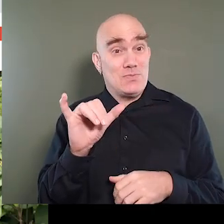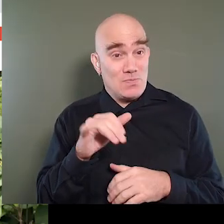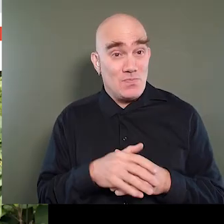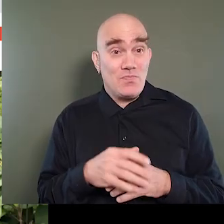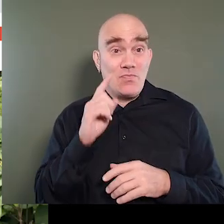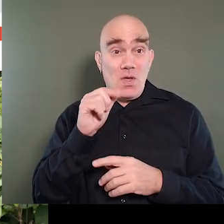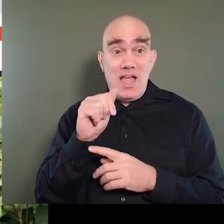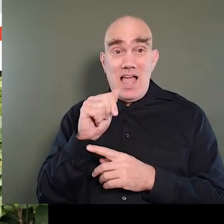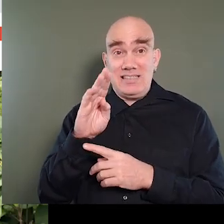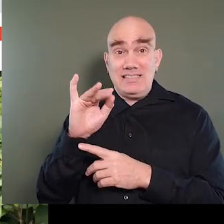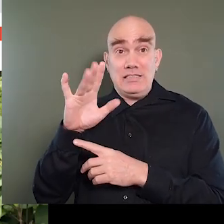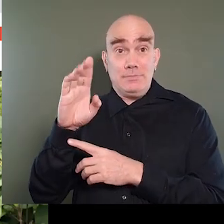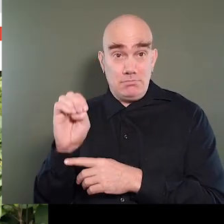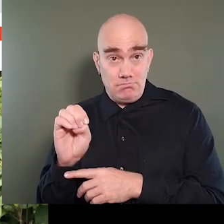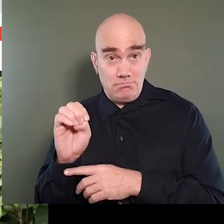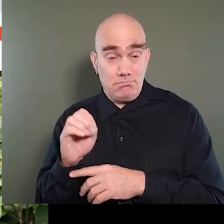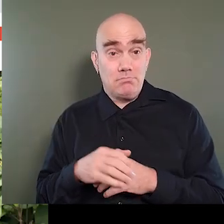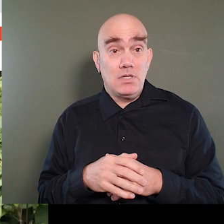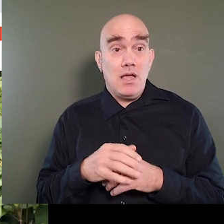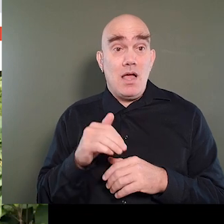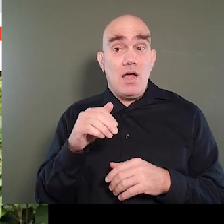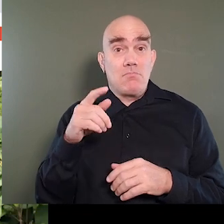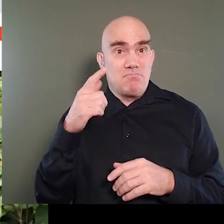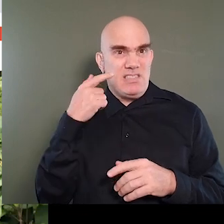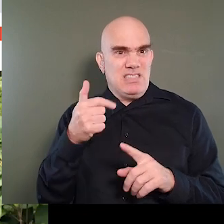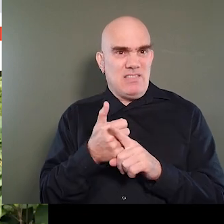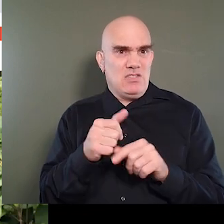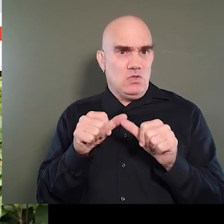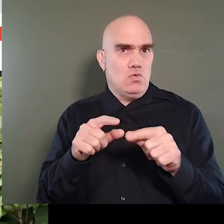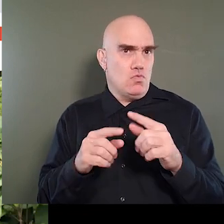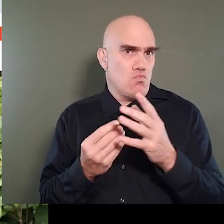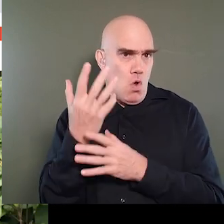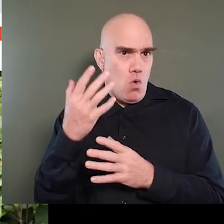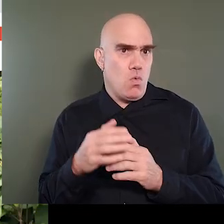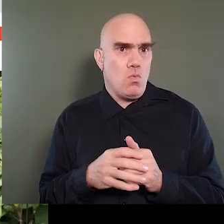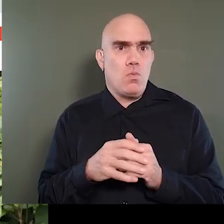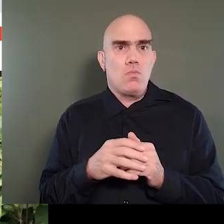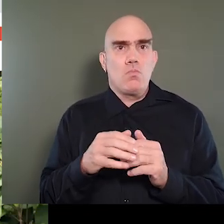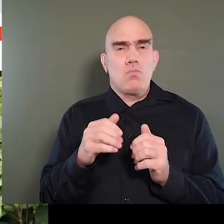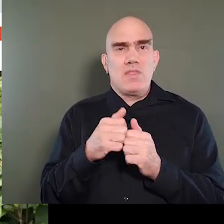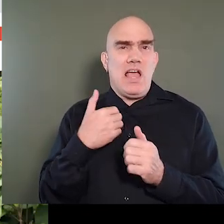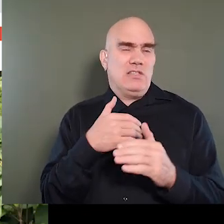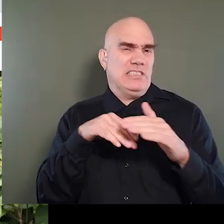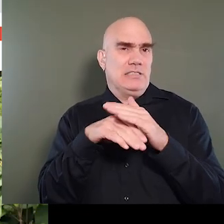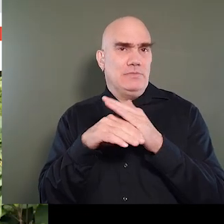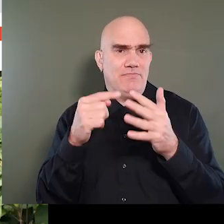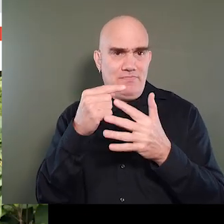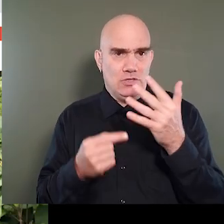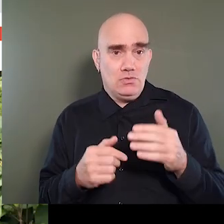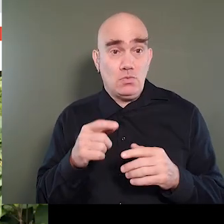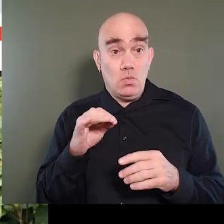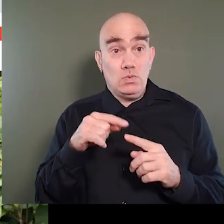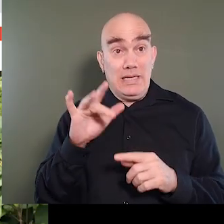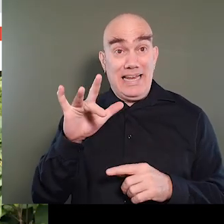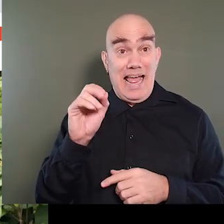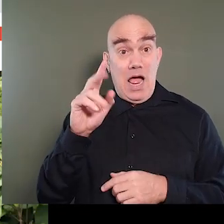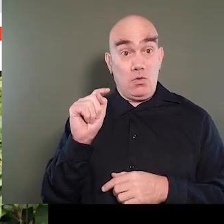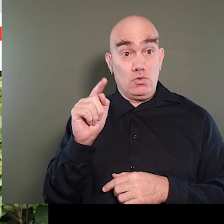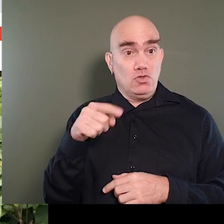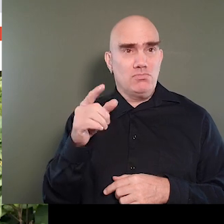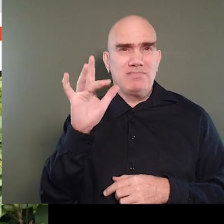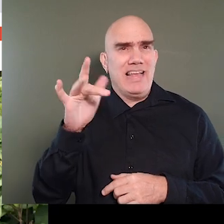for accessiBe, as they are always continuing to grow, as are we with our accessibility features. So to click out of this, you just